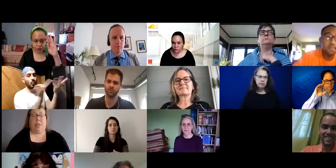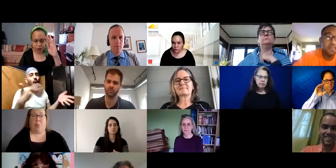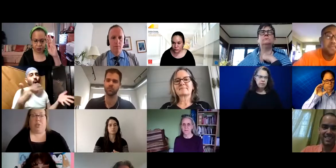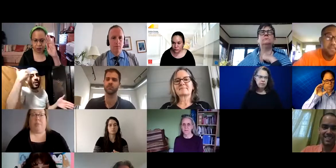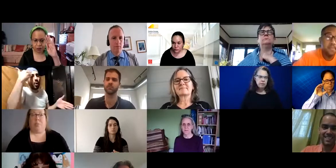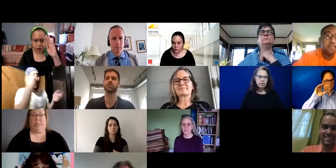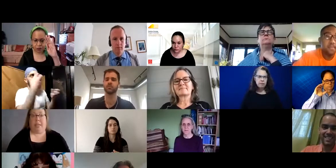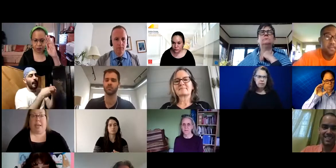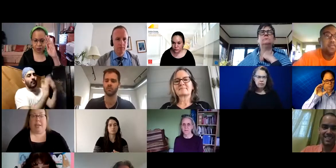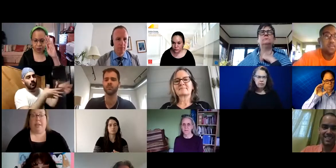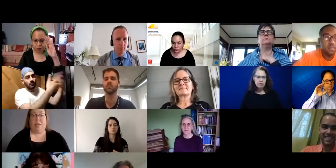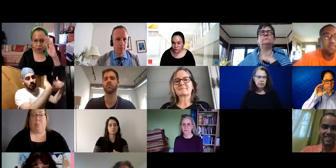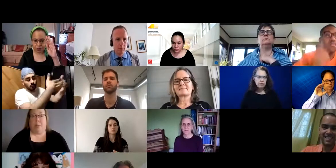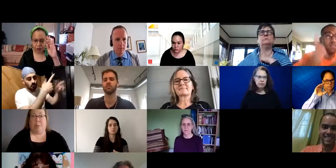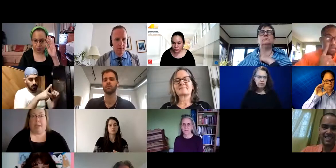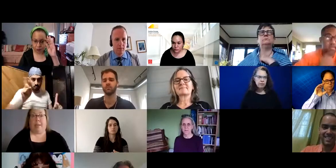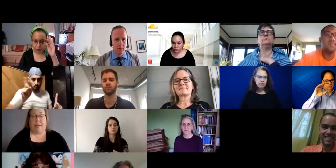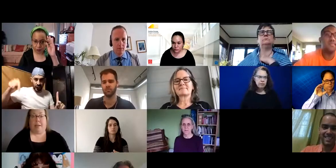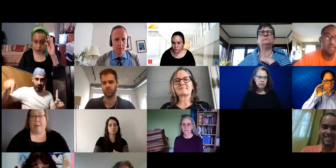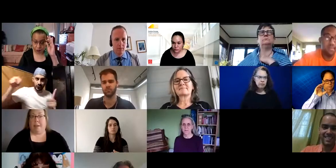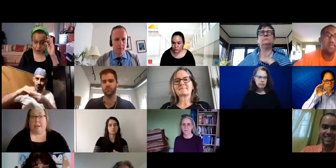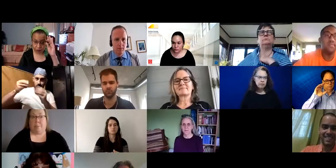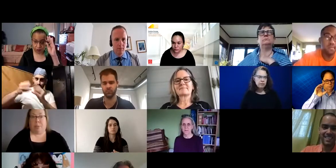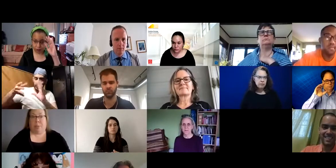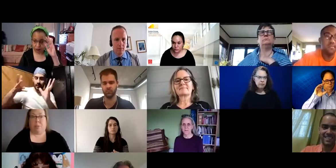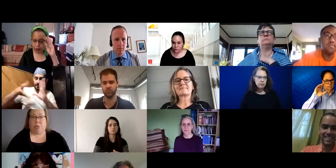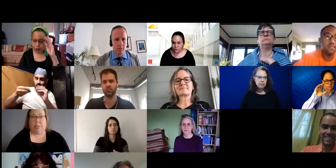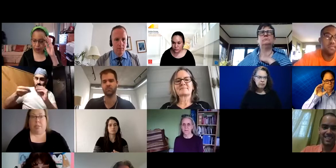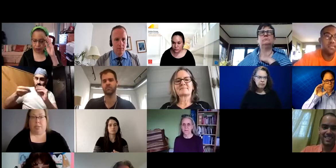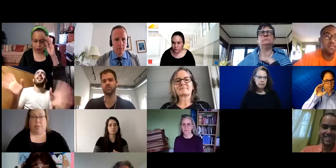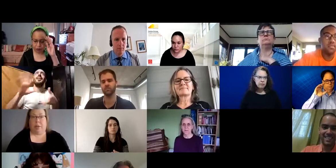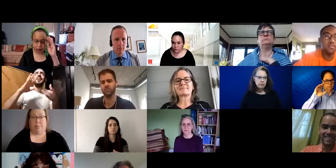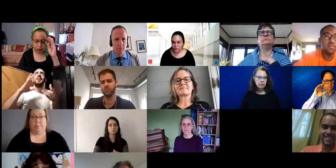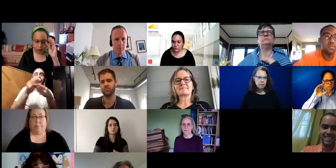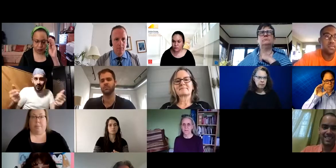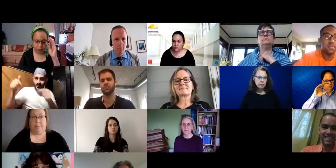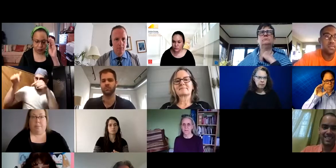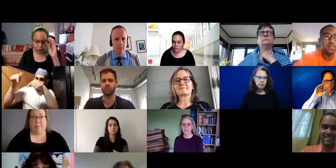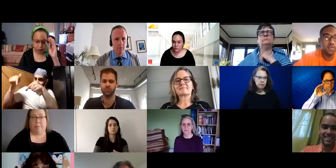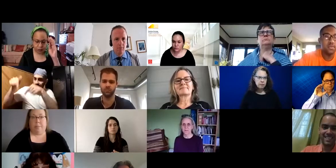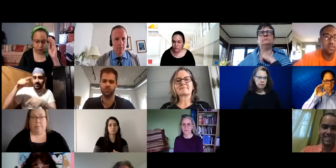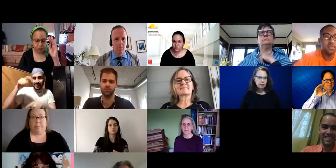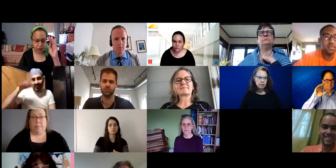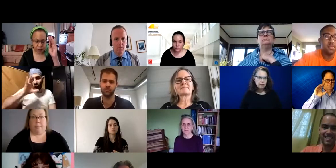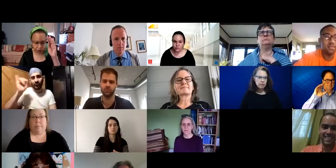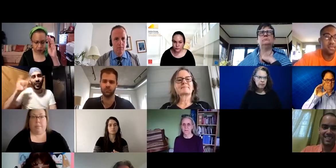So I think we just have to present the problem and then come up with a solution together.